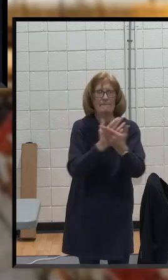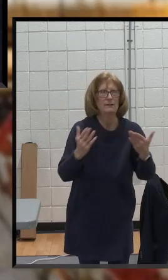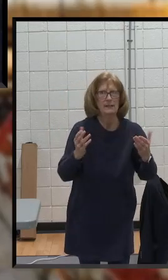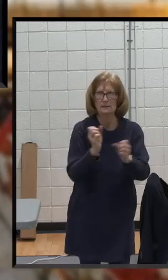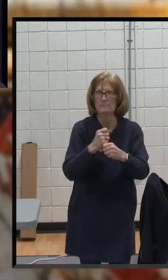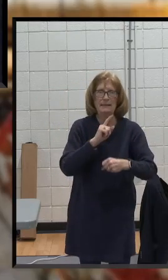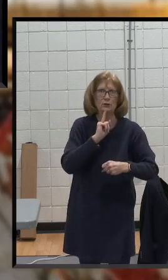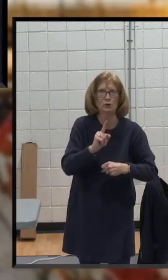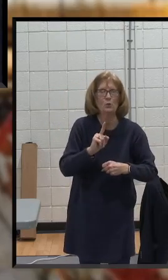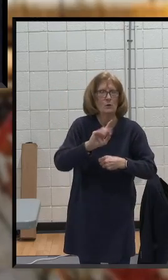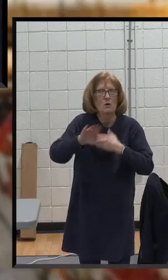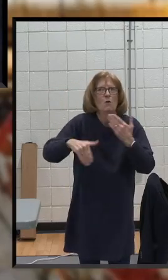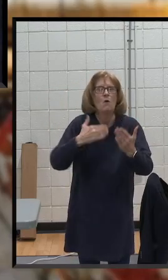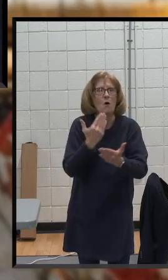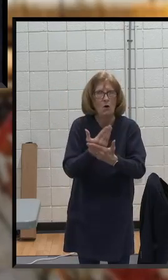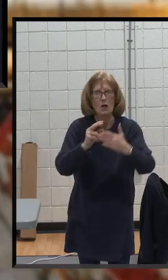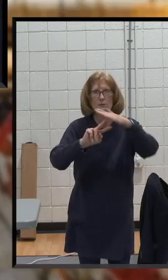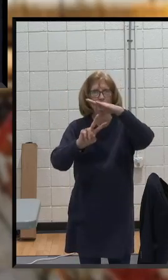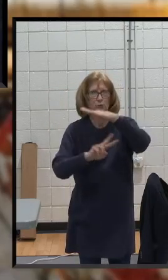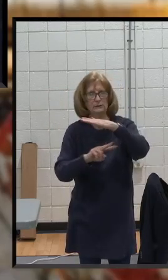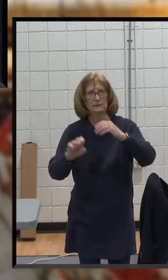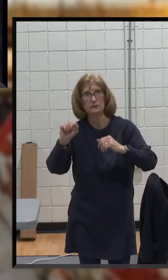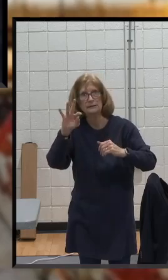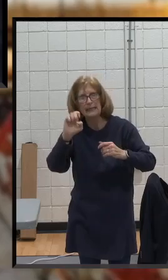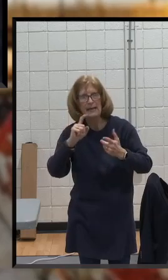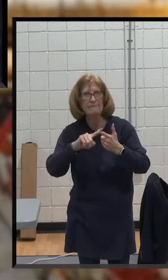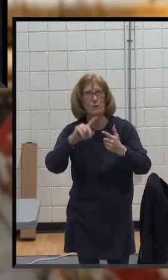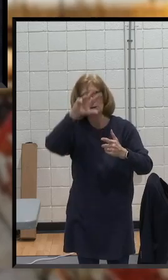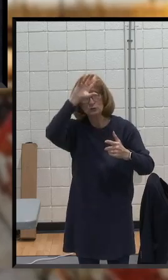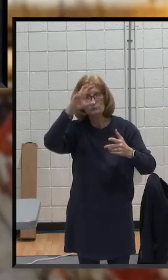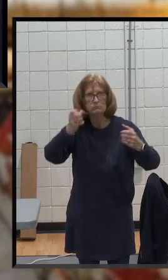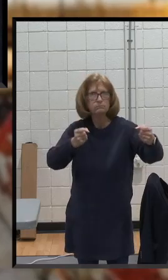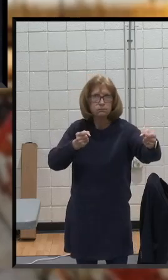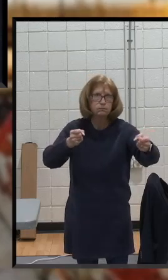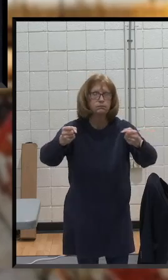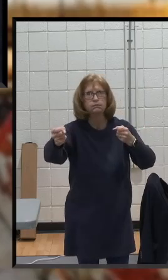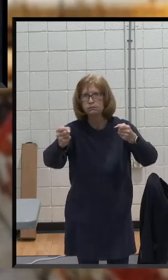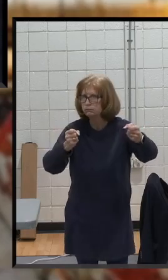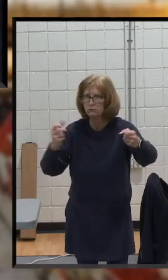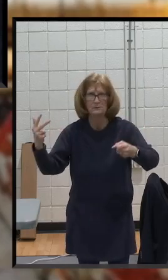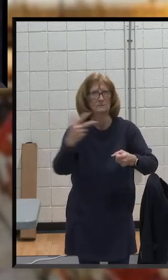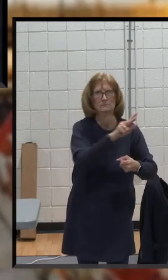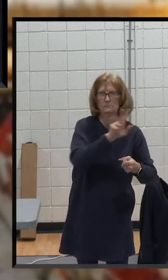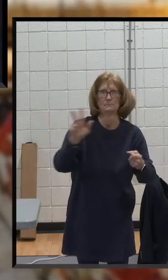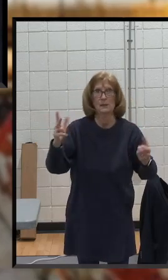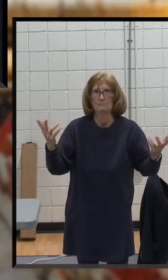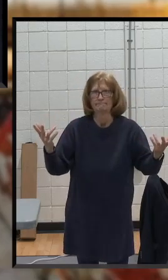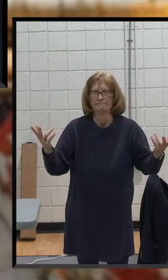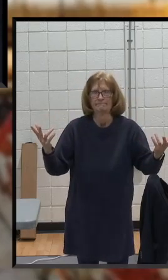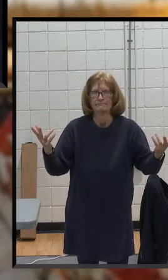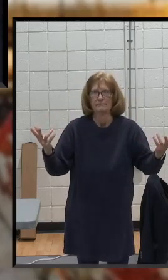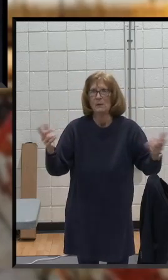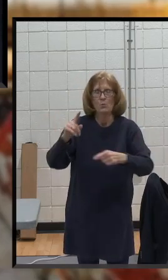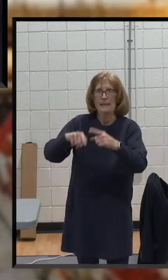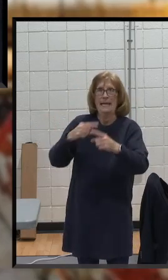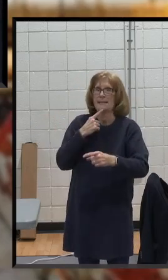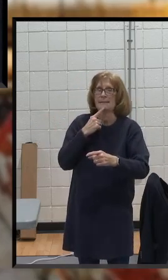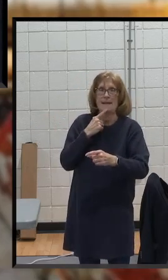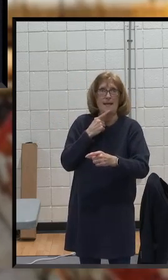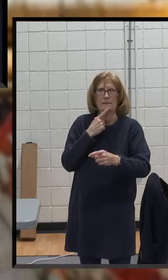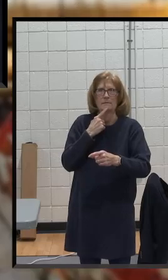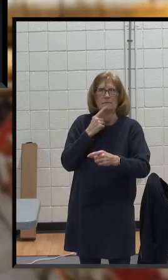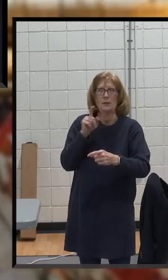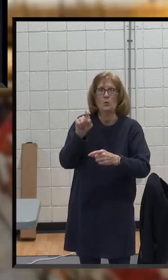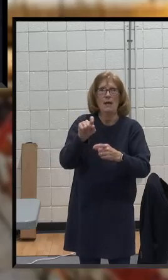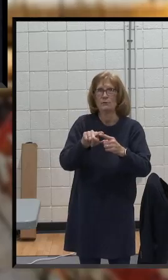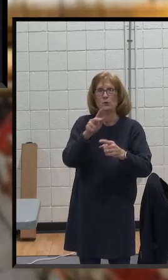to make sure the bridge is safe for fire trucks to cross, because we can't interrupt service to the north